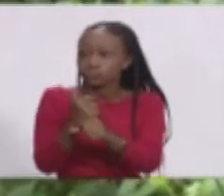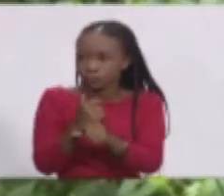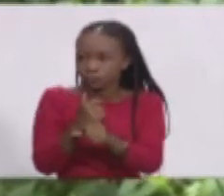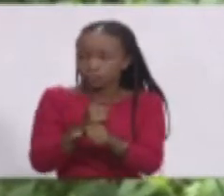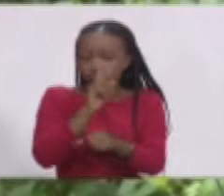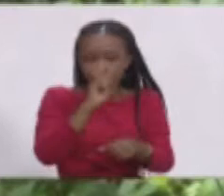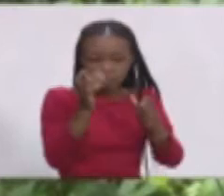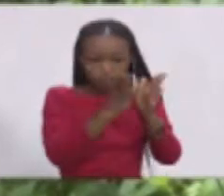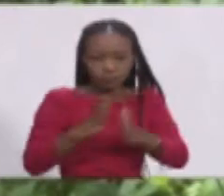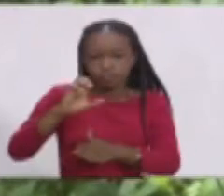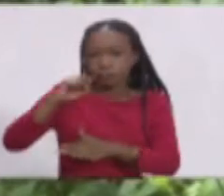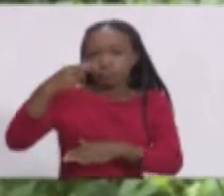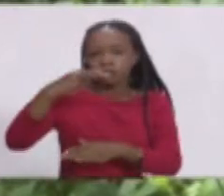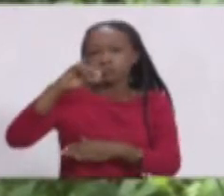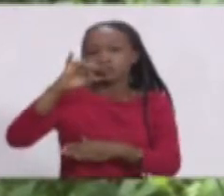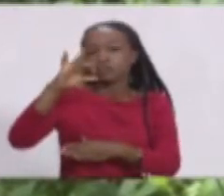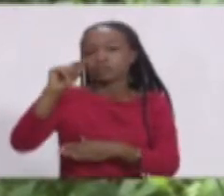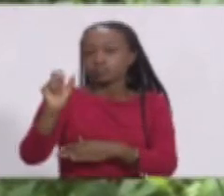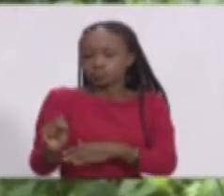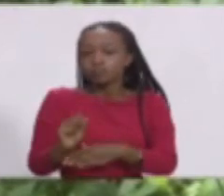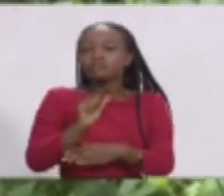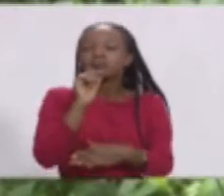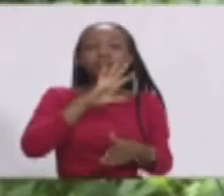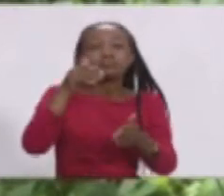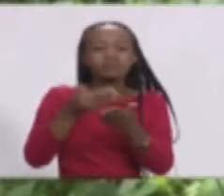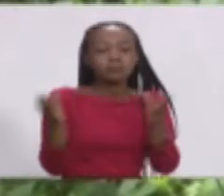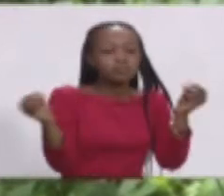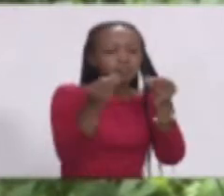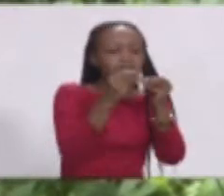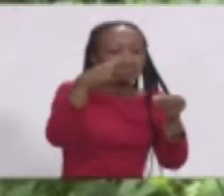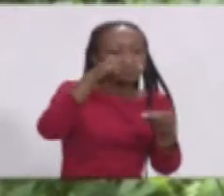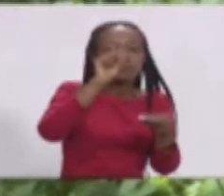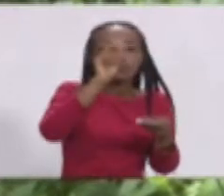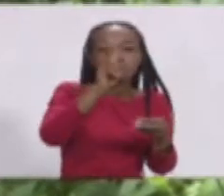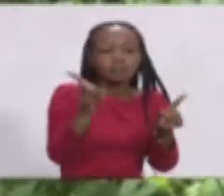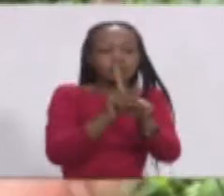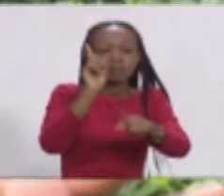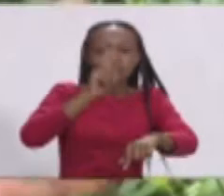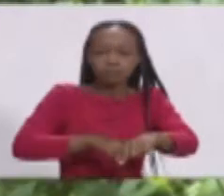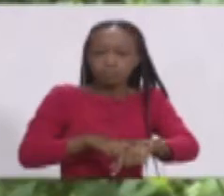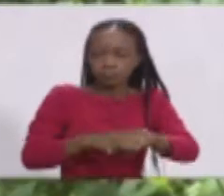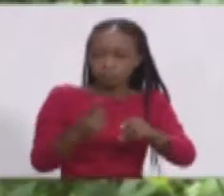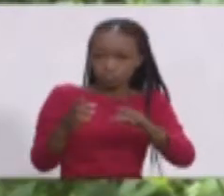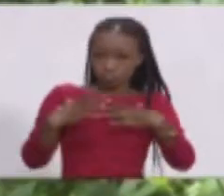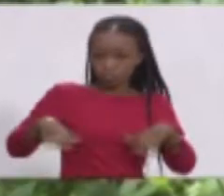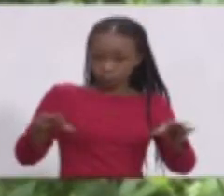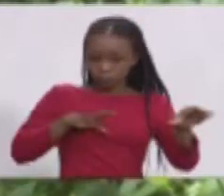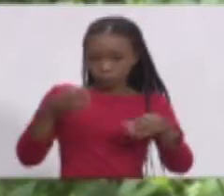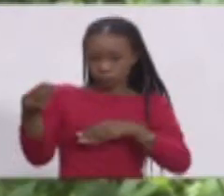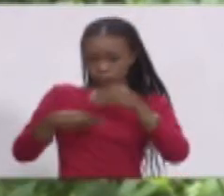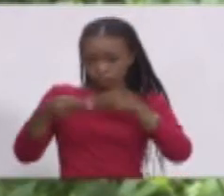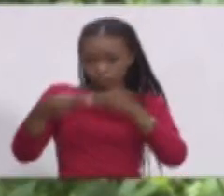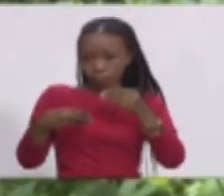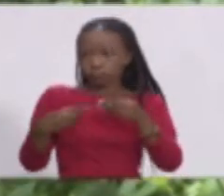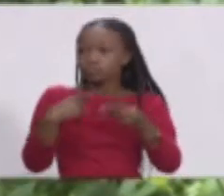shifts so that we don't all meet at the public service vehicle at the same time. And even people who are doing businesses need to rearrange their hours so that they